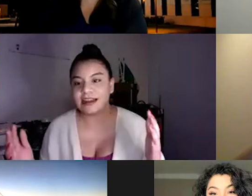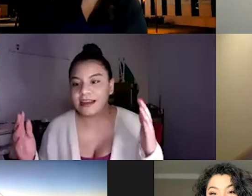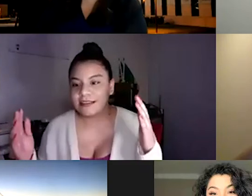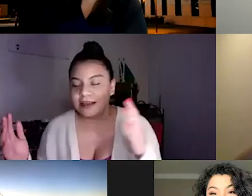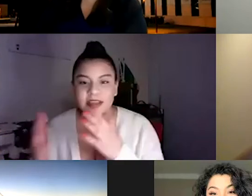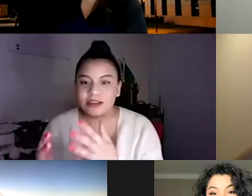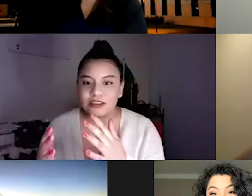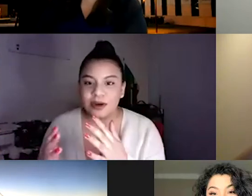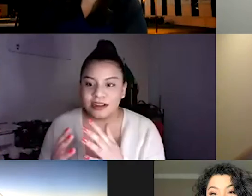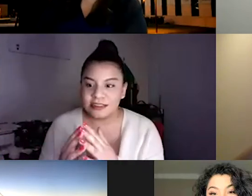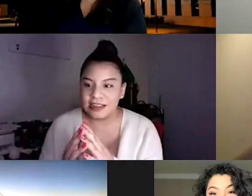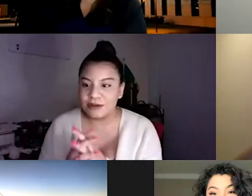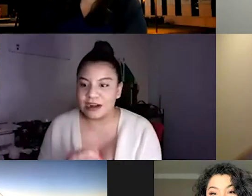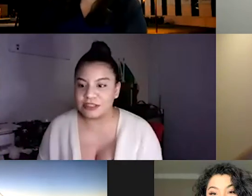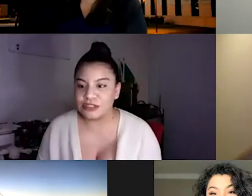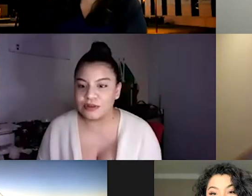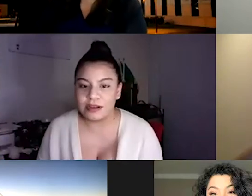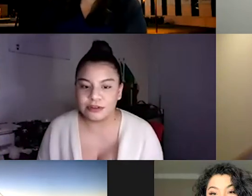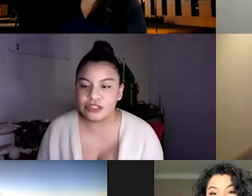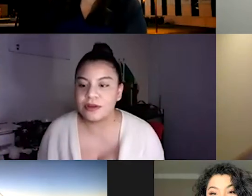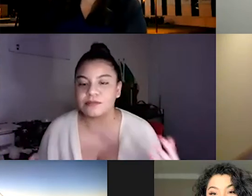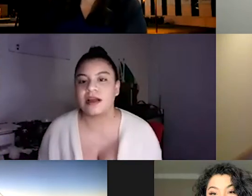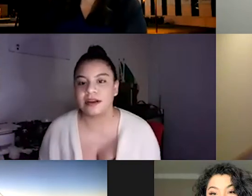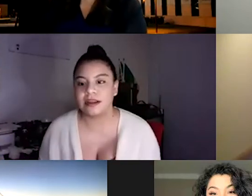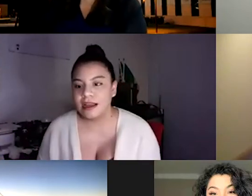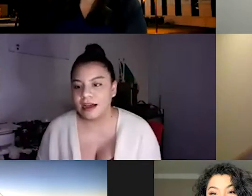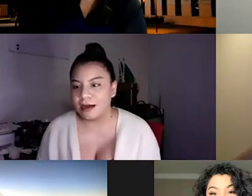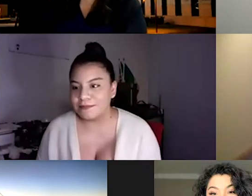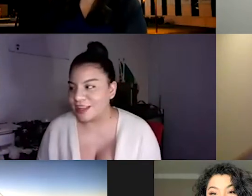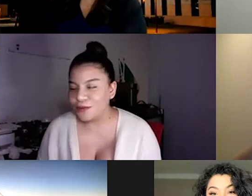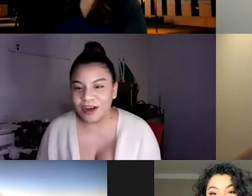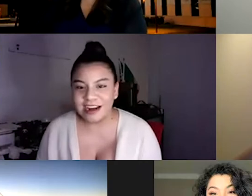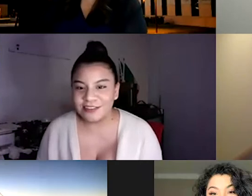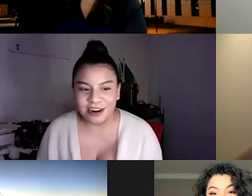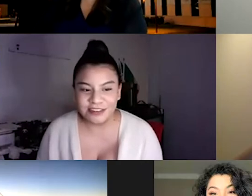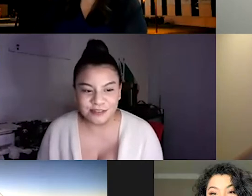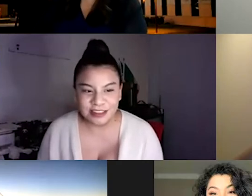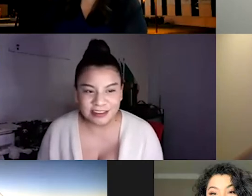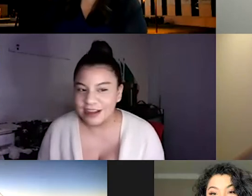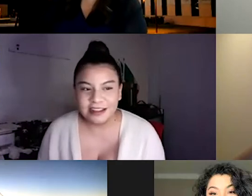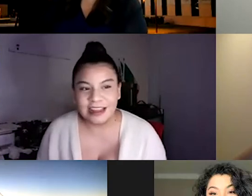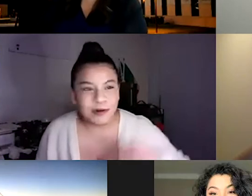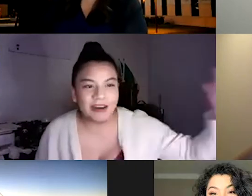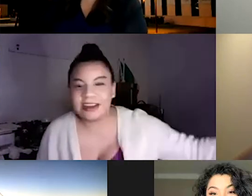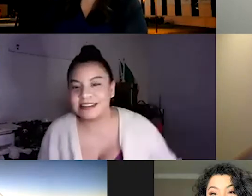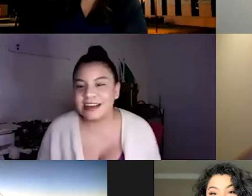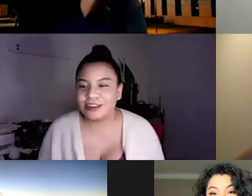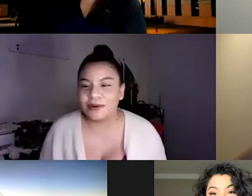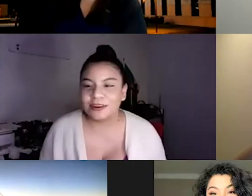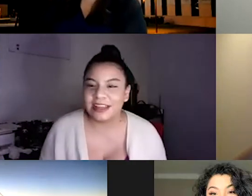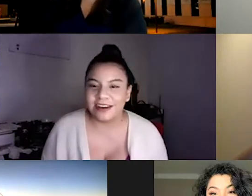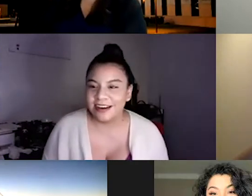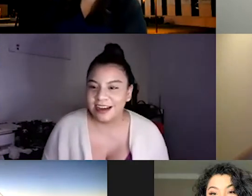that me and Dr. Watkins had, even when I was a student, were so inspiring. And you walk out of their office feeling like, wow, I can take